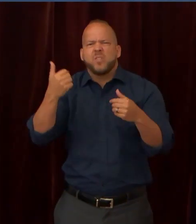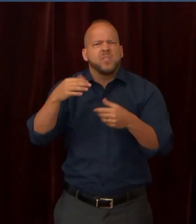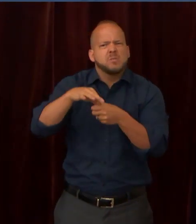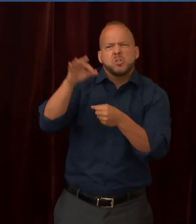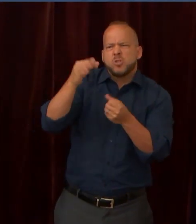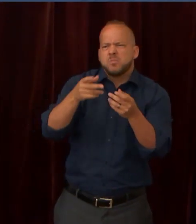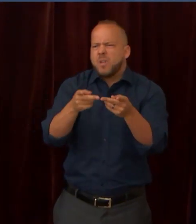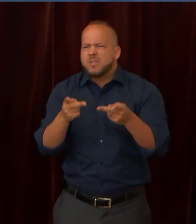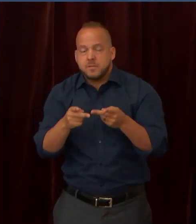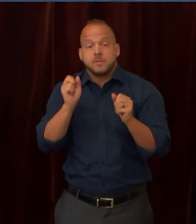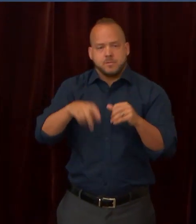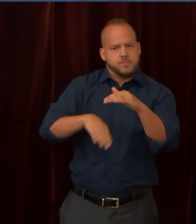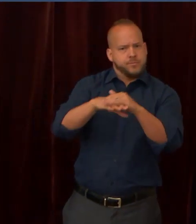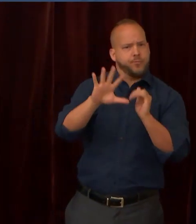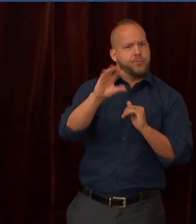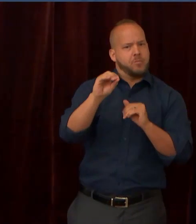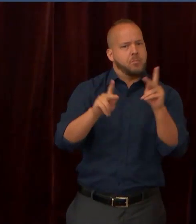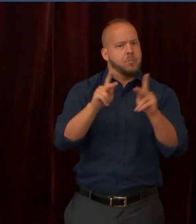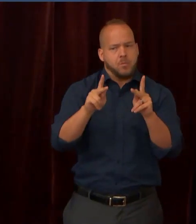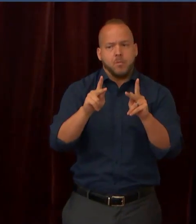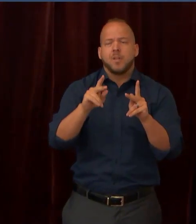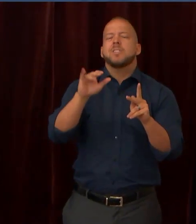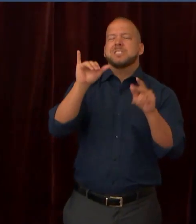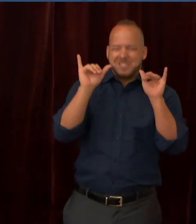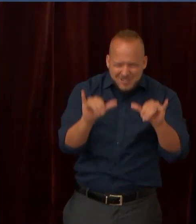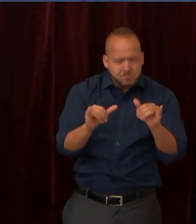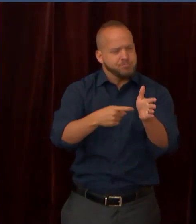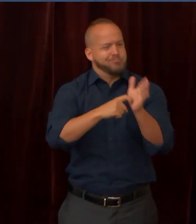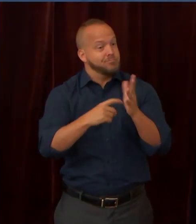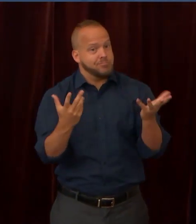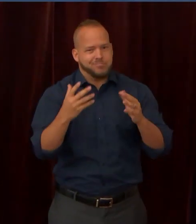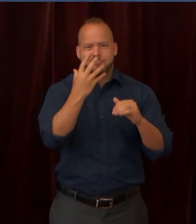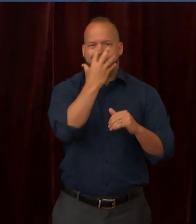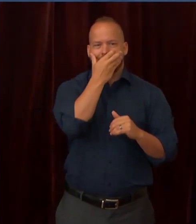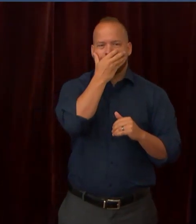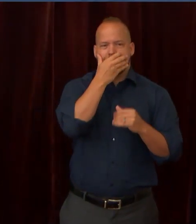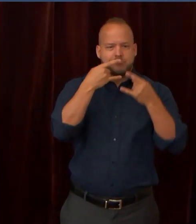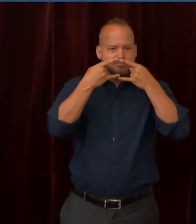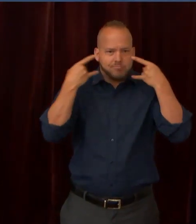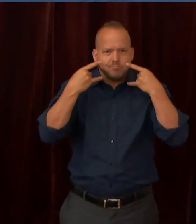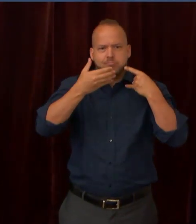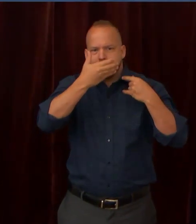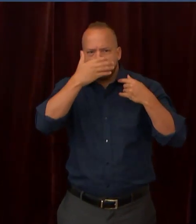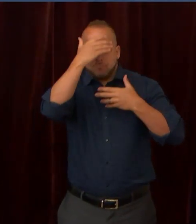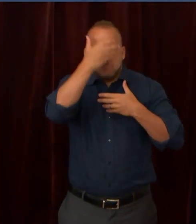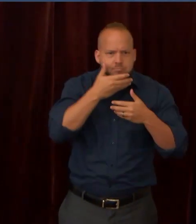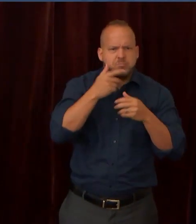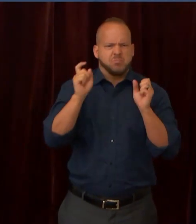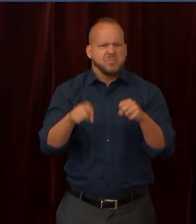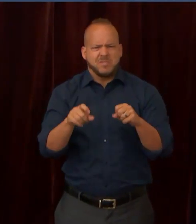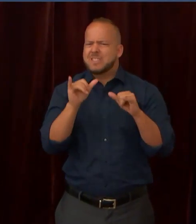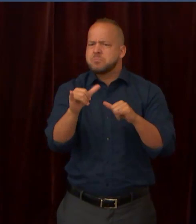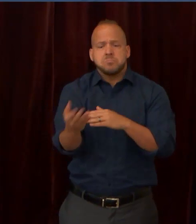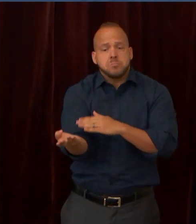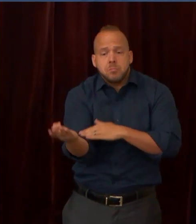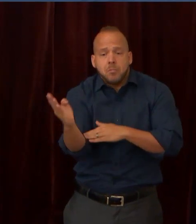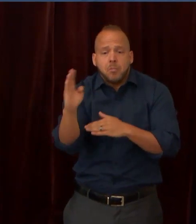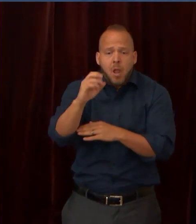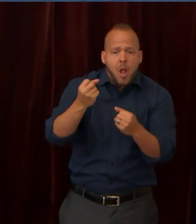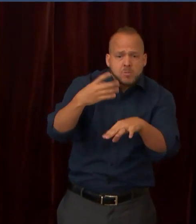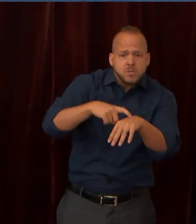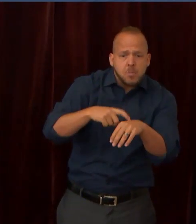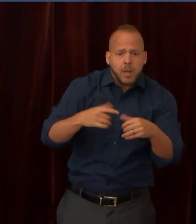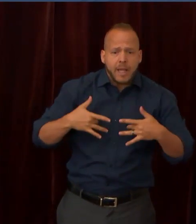And again, that can be held multiple times during the day. Also, for those counties that are currently in